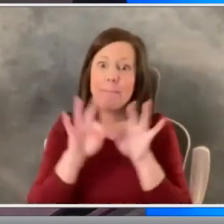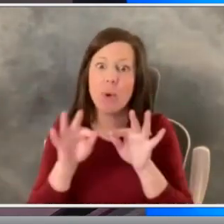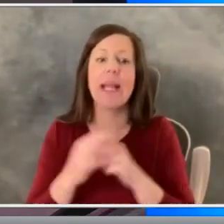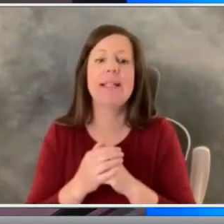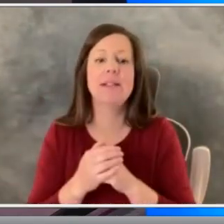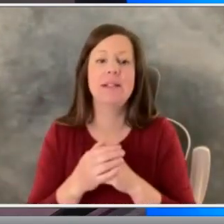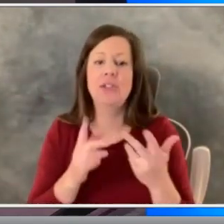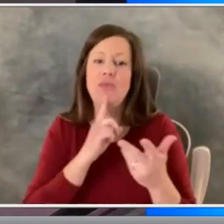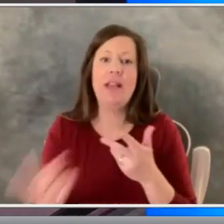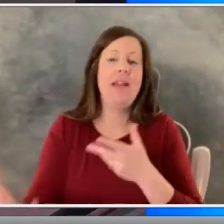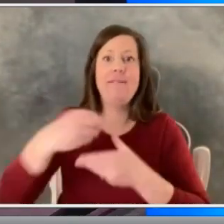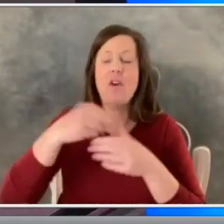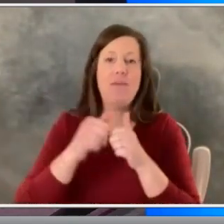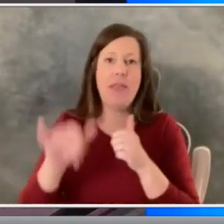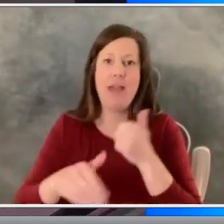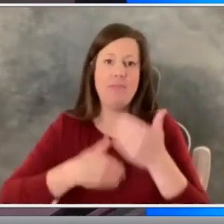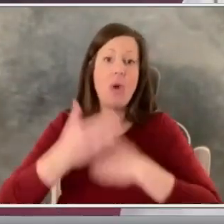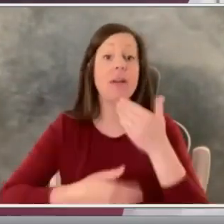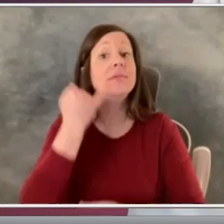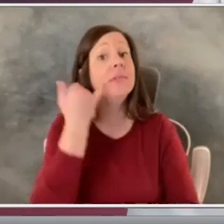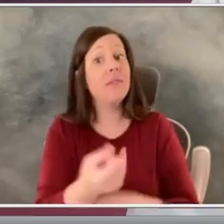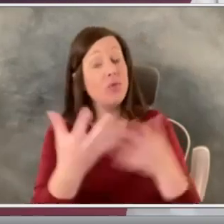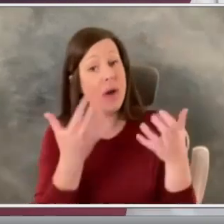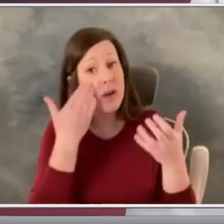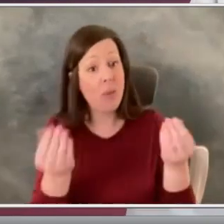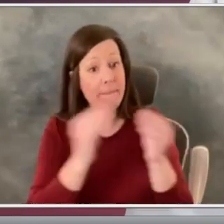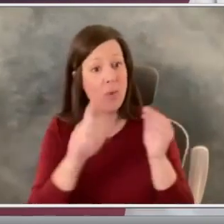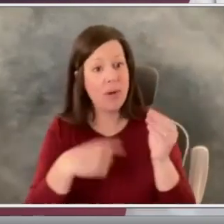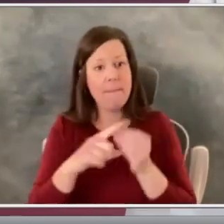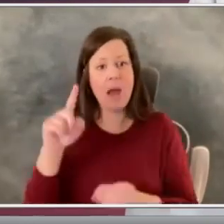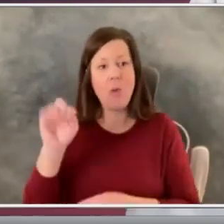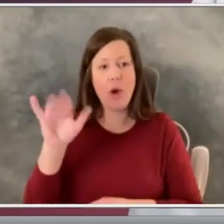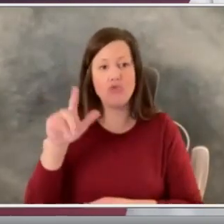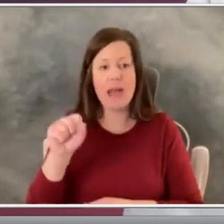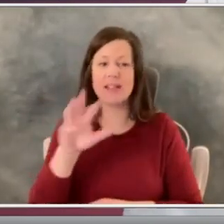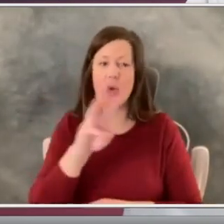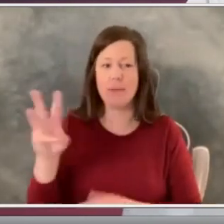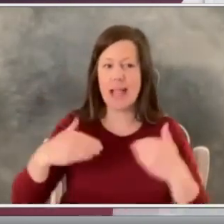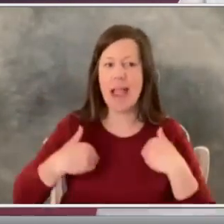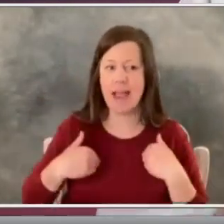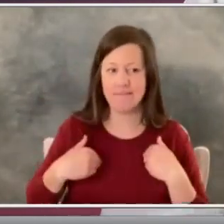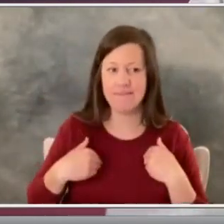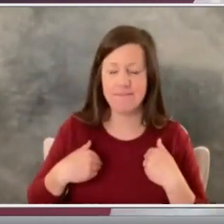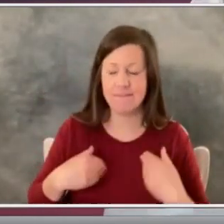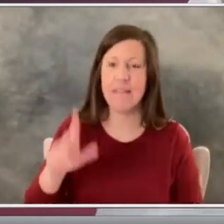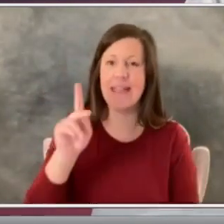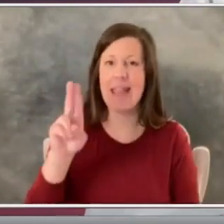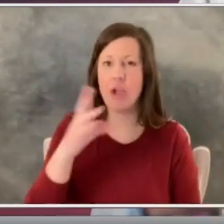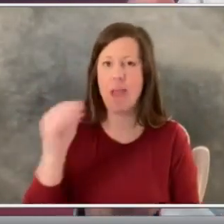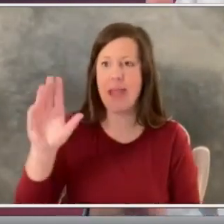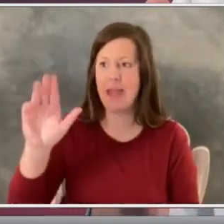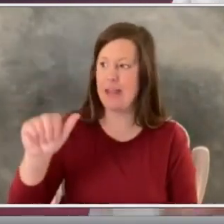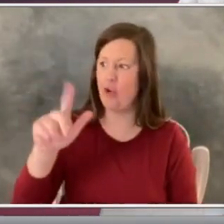in that. If you want to find out about our trials, you can go to our website, look us up, KU and Alzheimer's, just Google that, or Right.